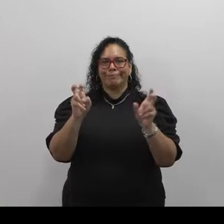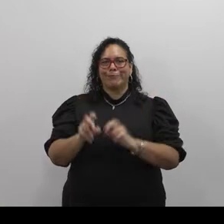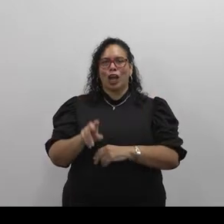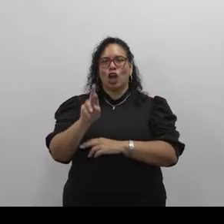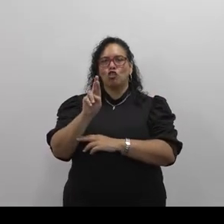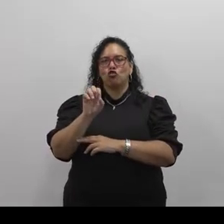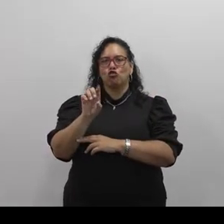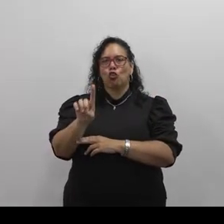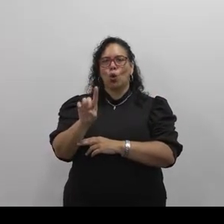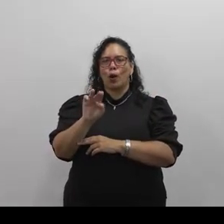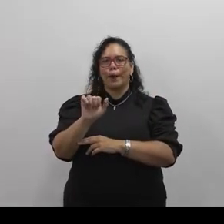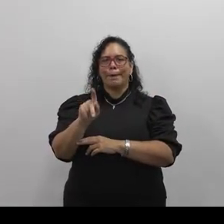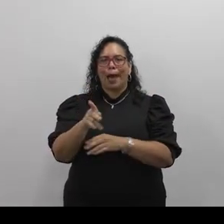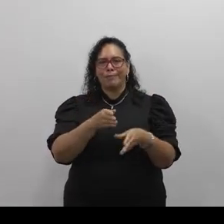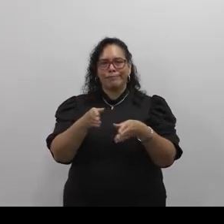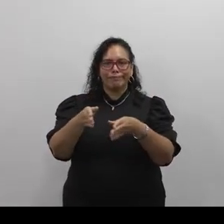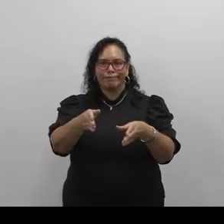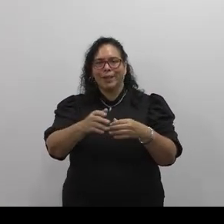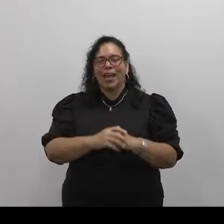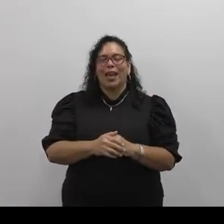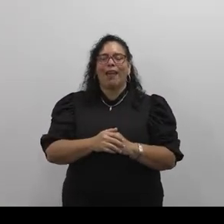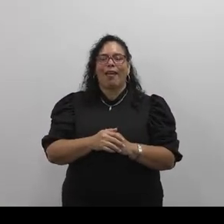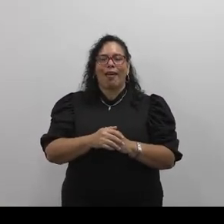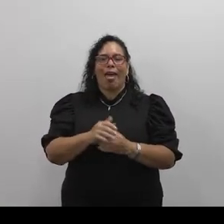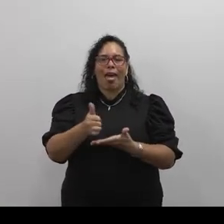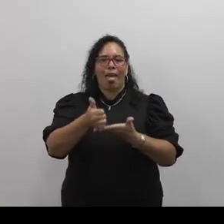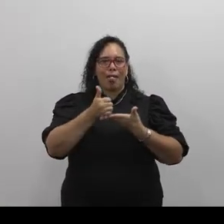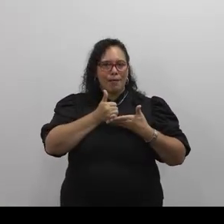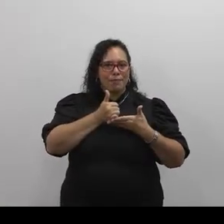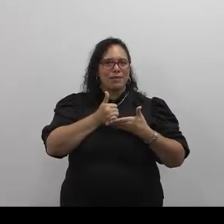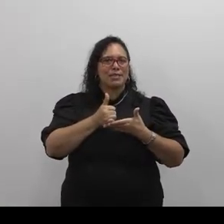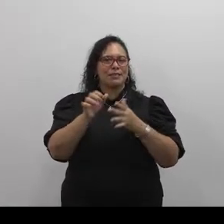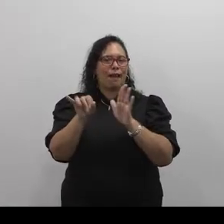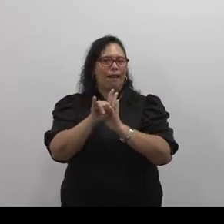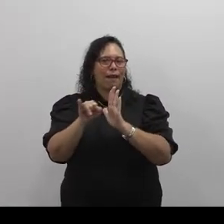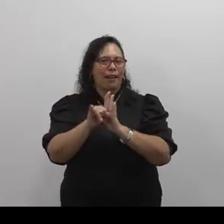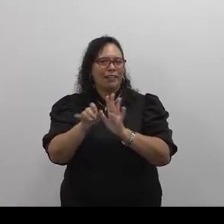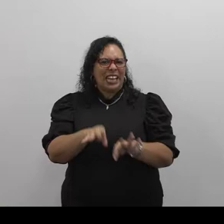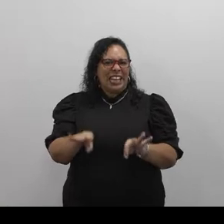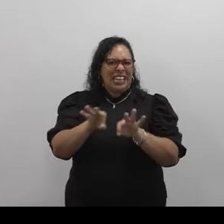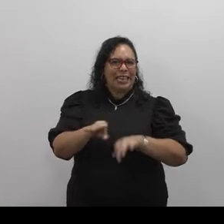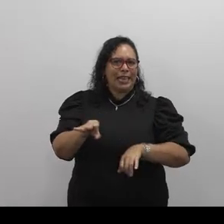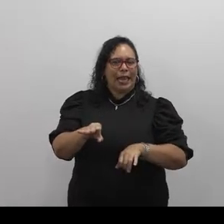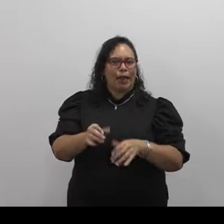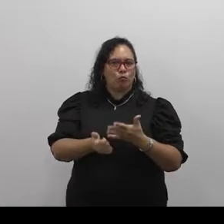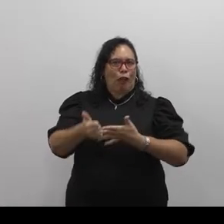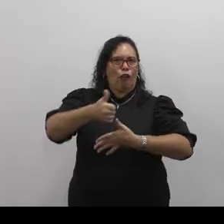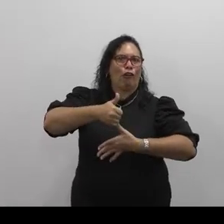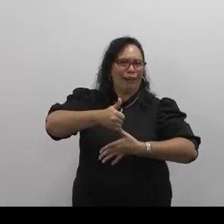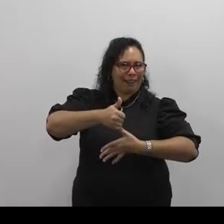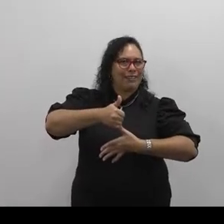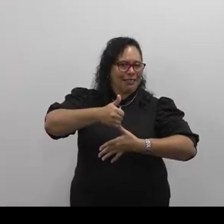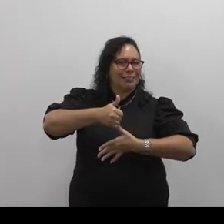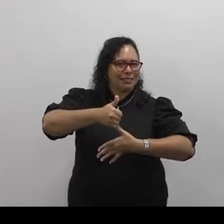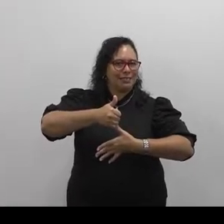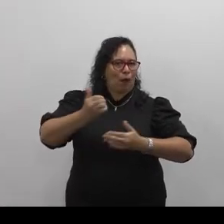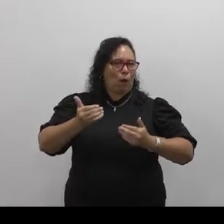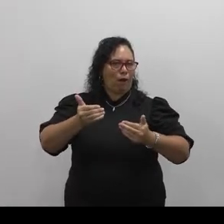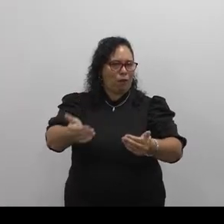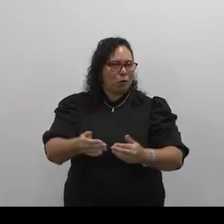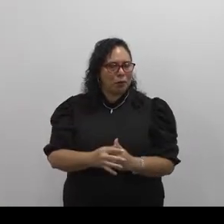key priorities, help us take stock like we envision doing, and really just identify project priorities going